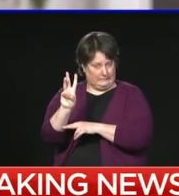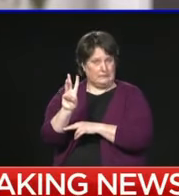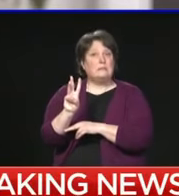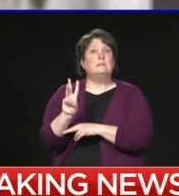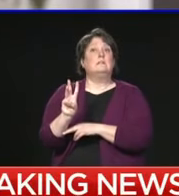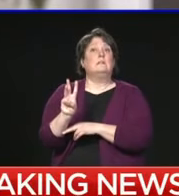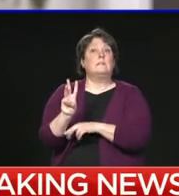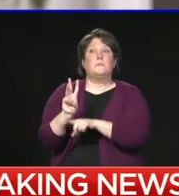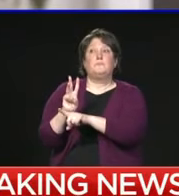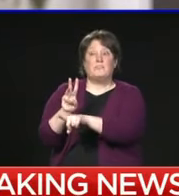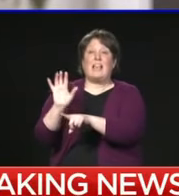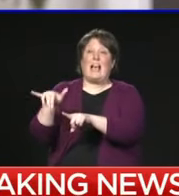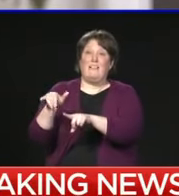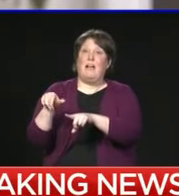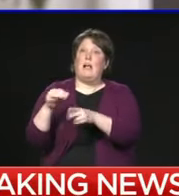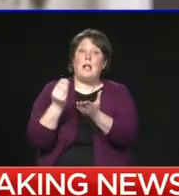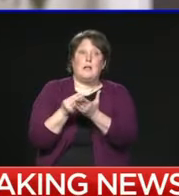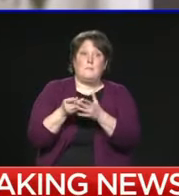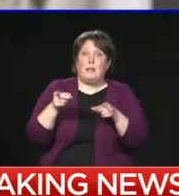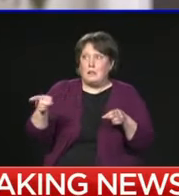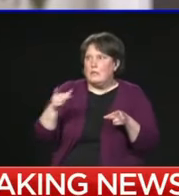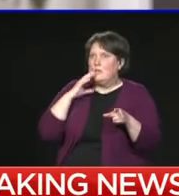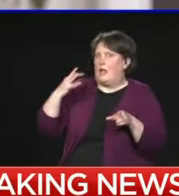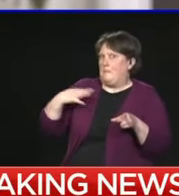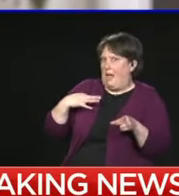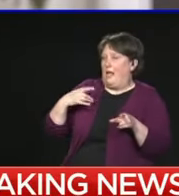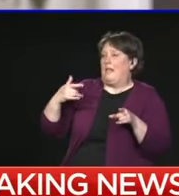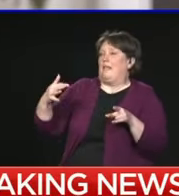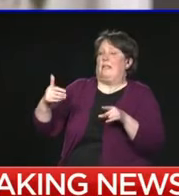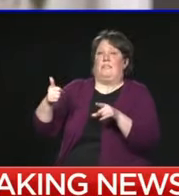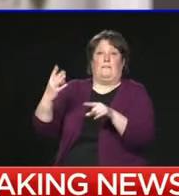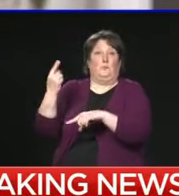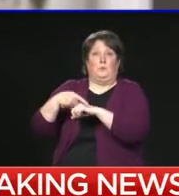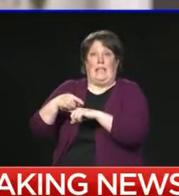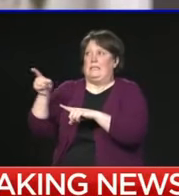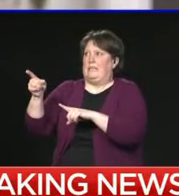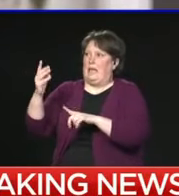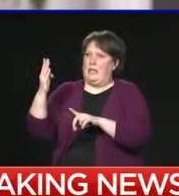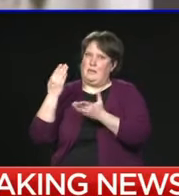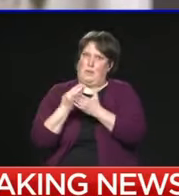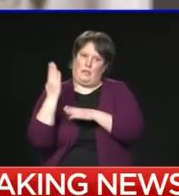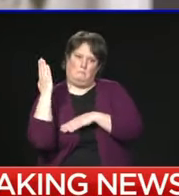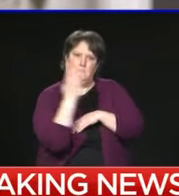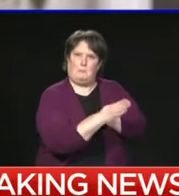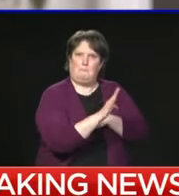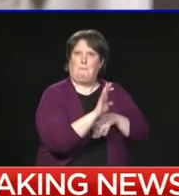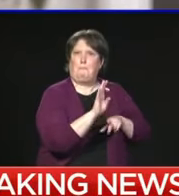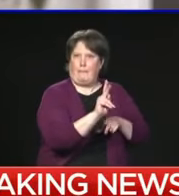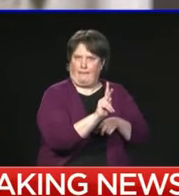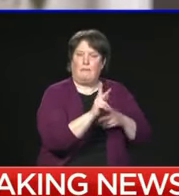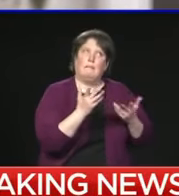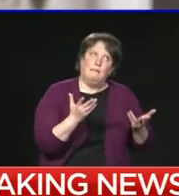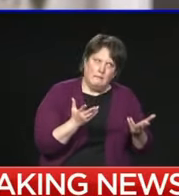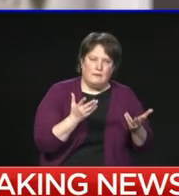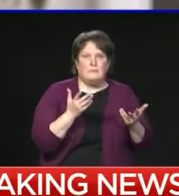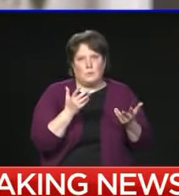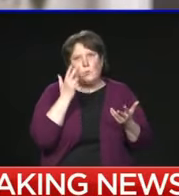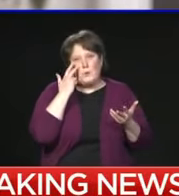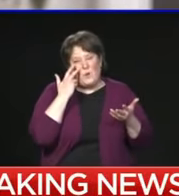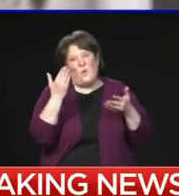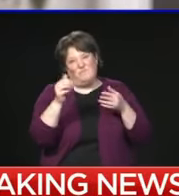or the direct deposits will be flowing days after that. We recognize that that is a ways off still, and there are people